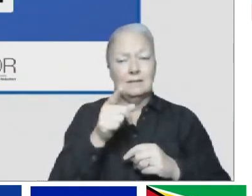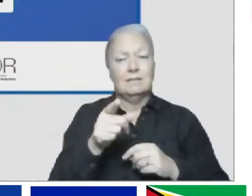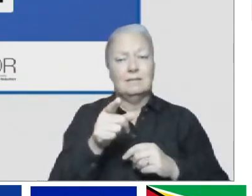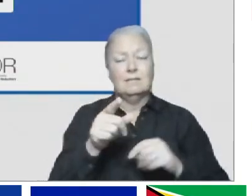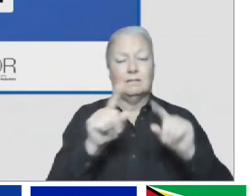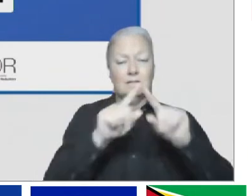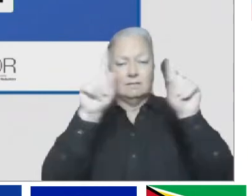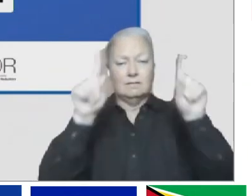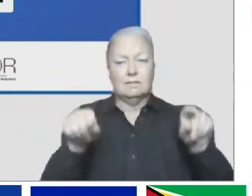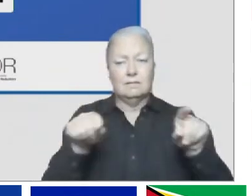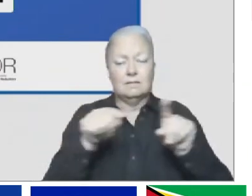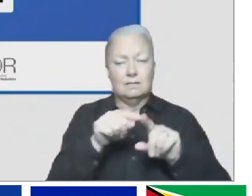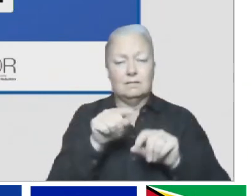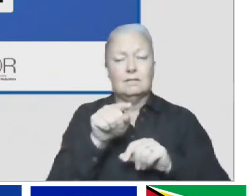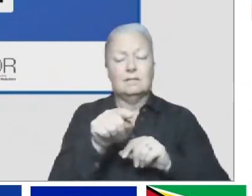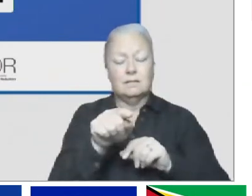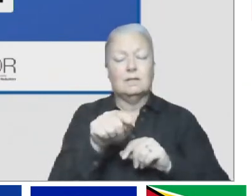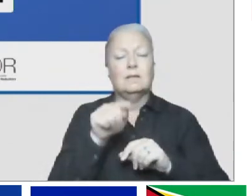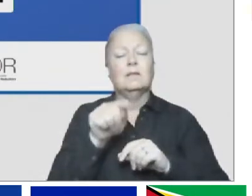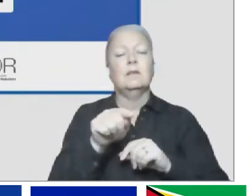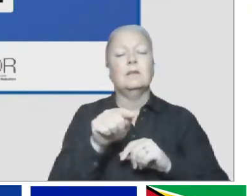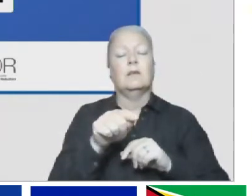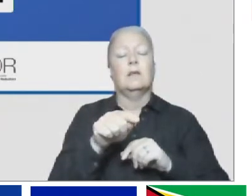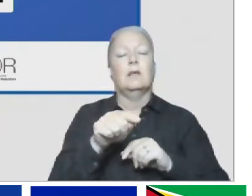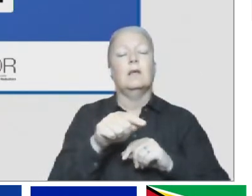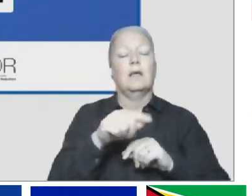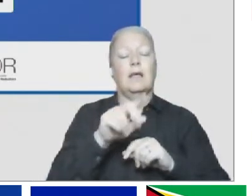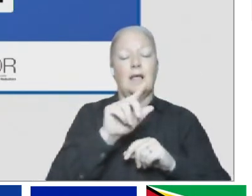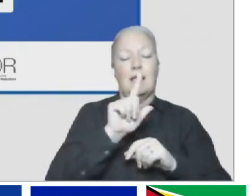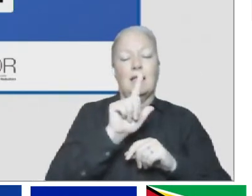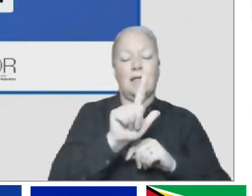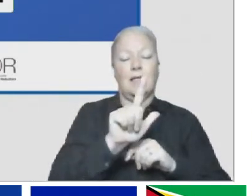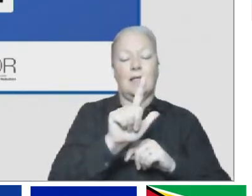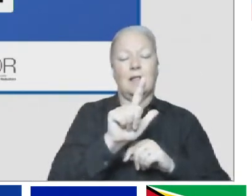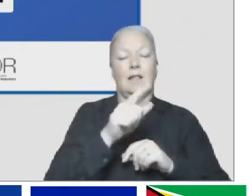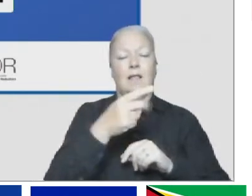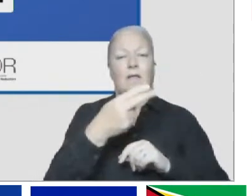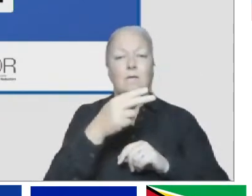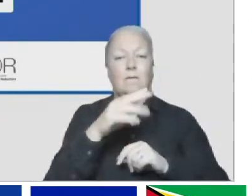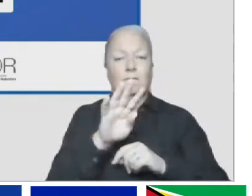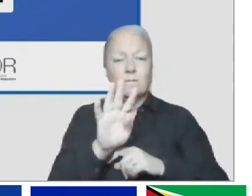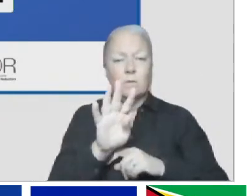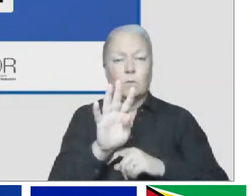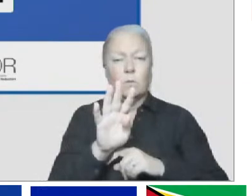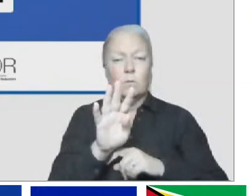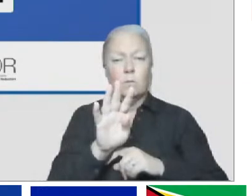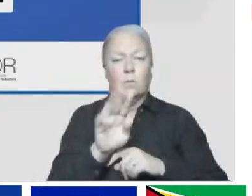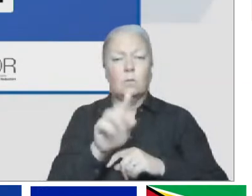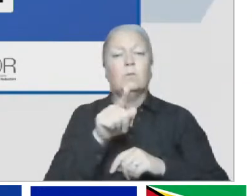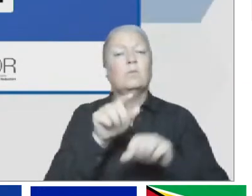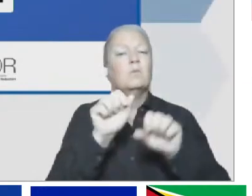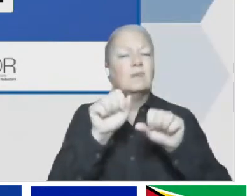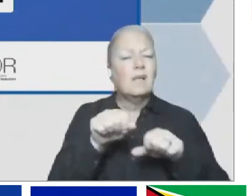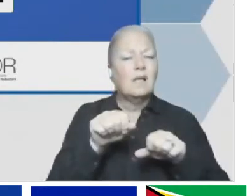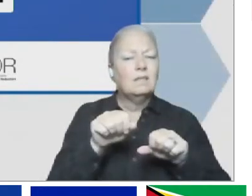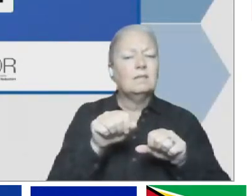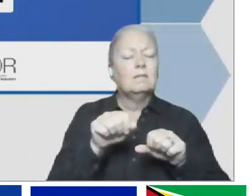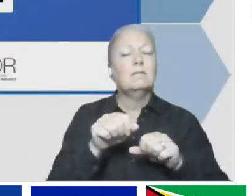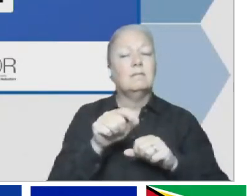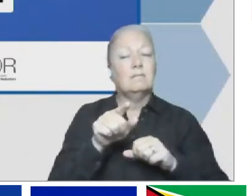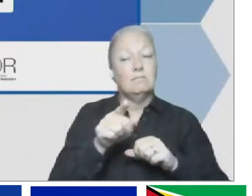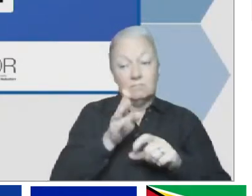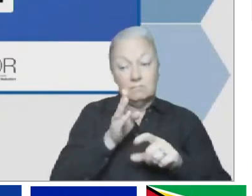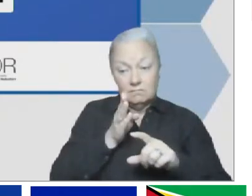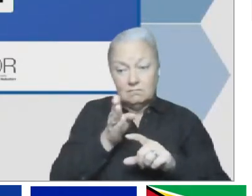is HL4, and you can go directly through the QR